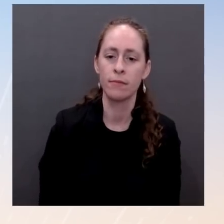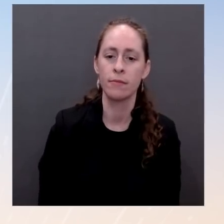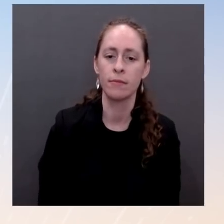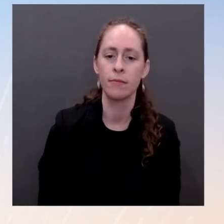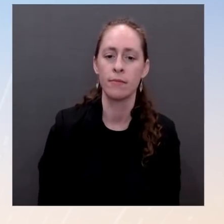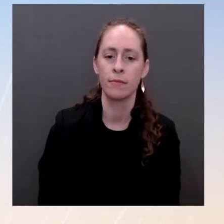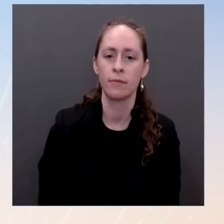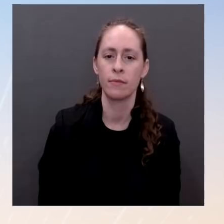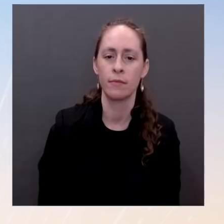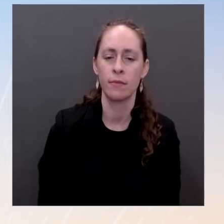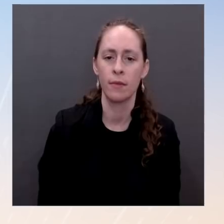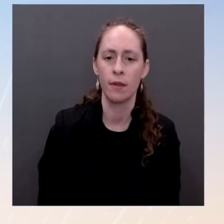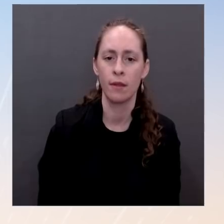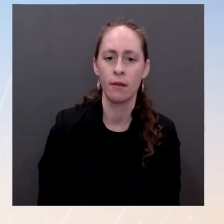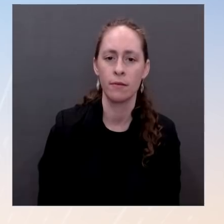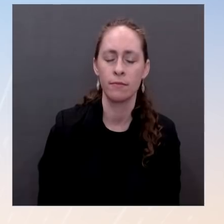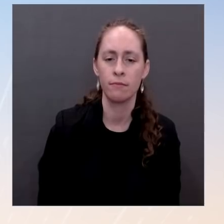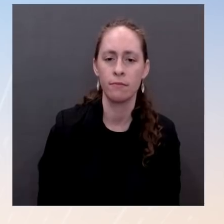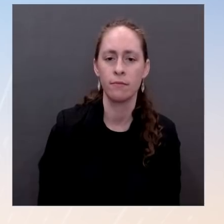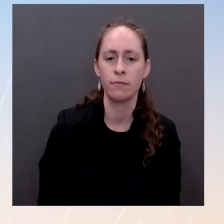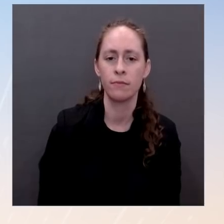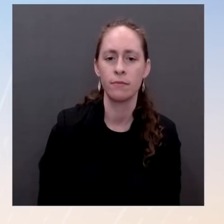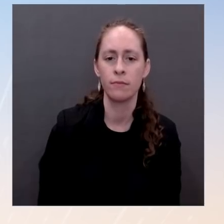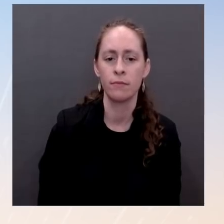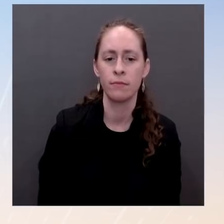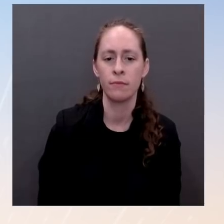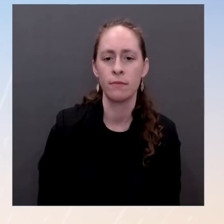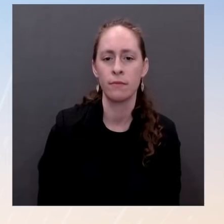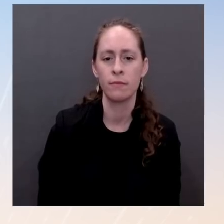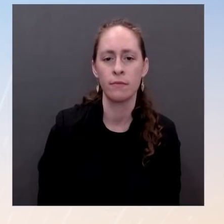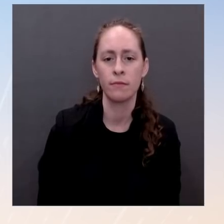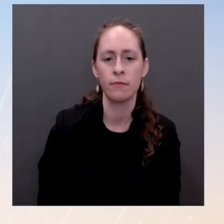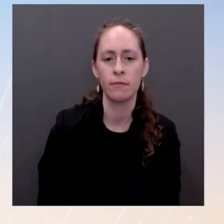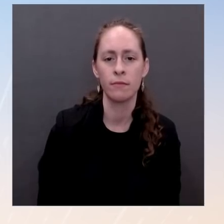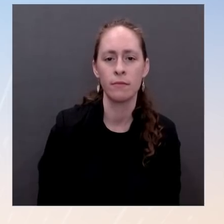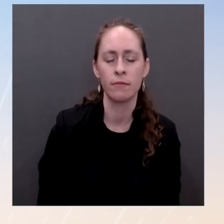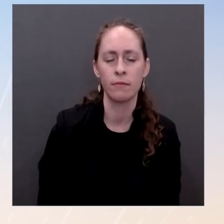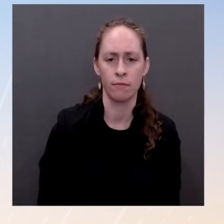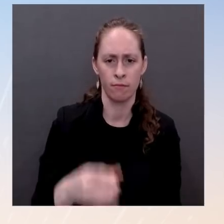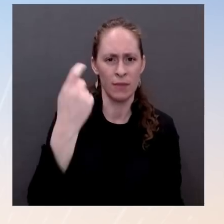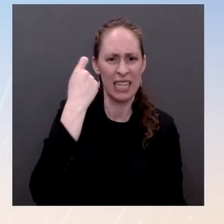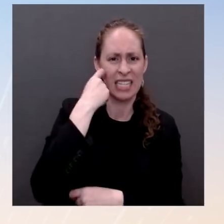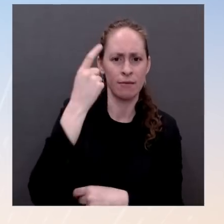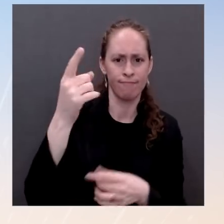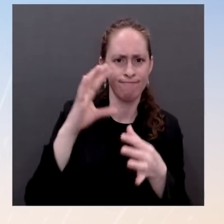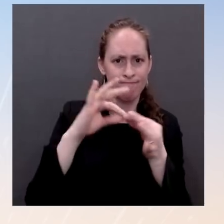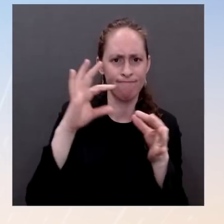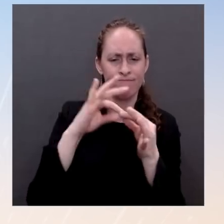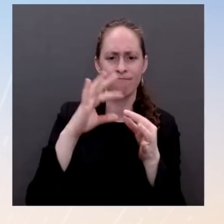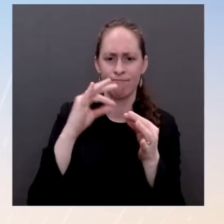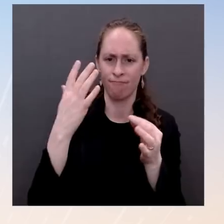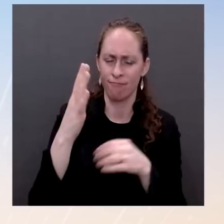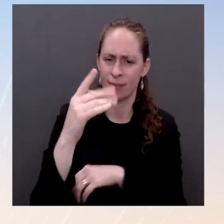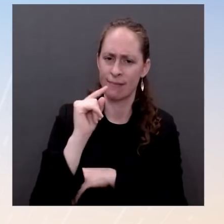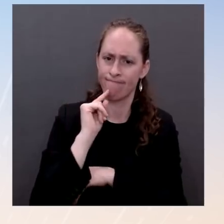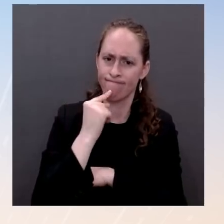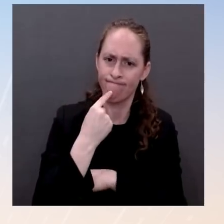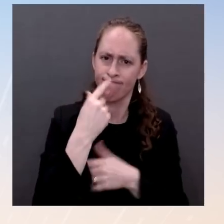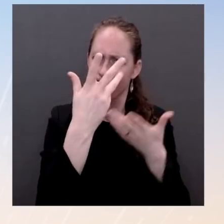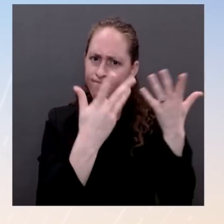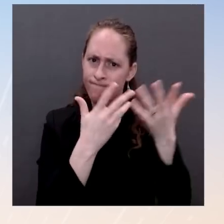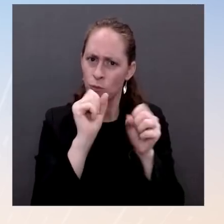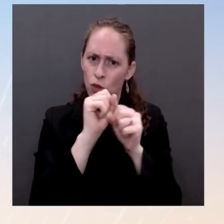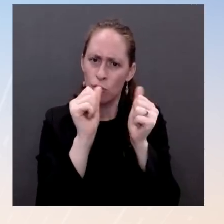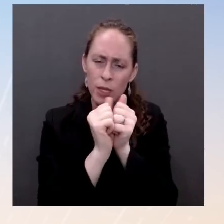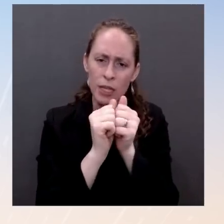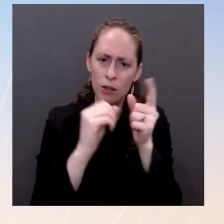The German chancellor said today that Ukraine joining NATO is simply not on the table. It's not on an agenda item right now.